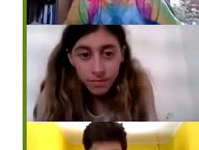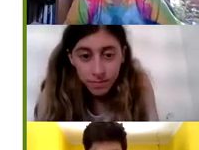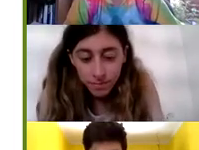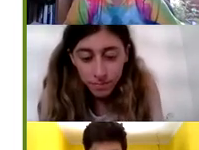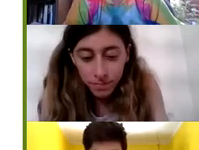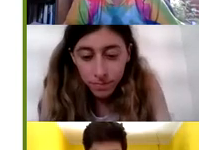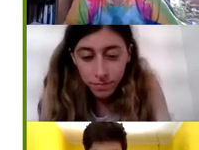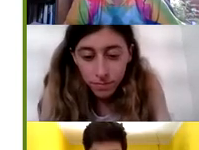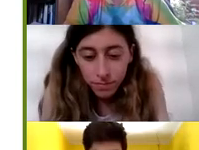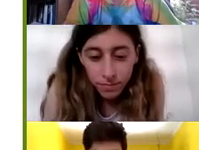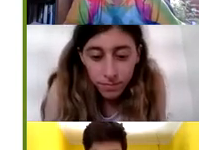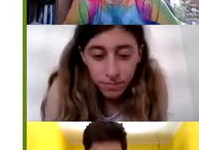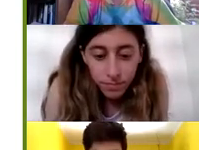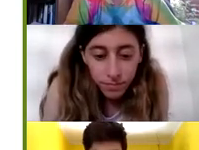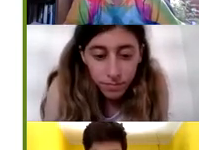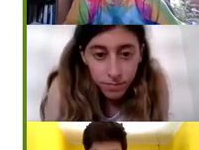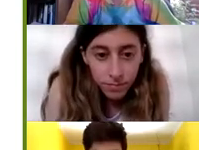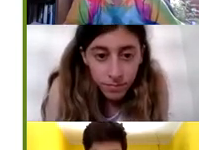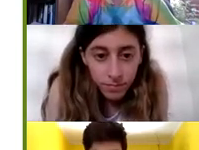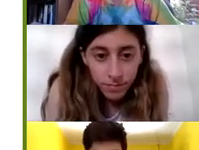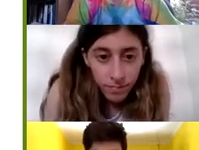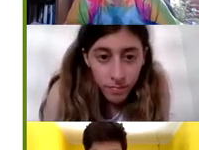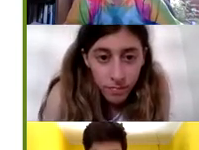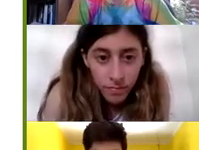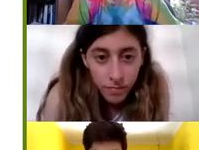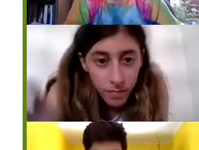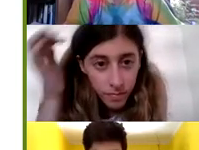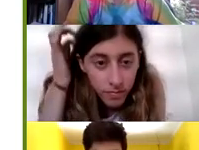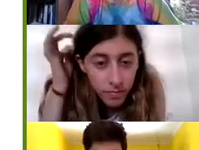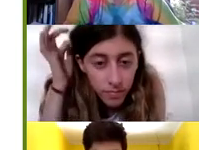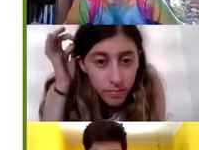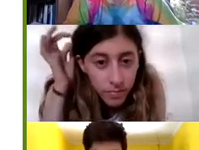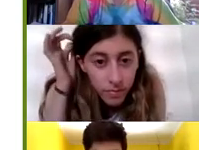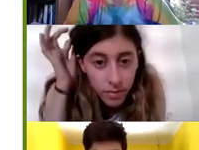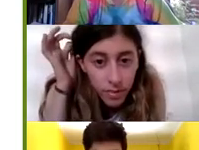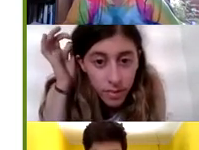that's not completely enforced